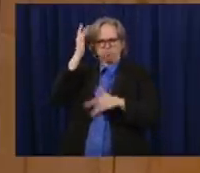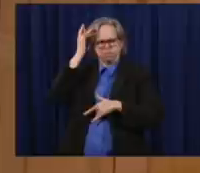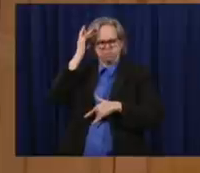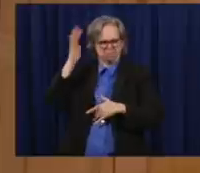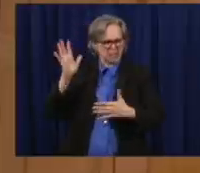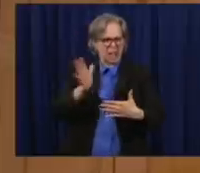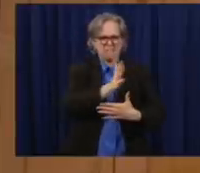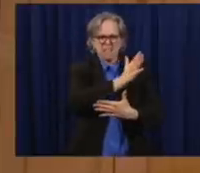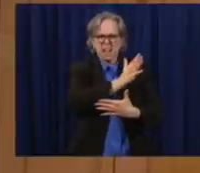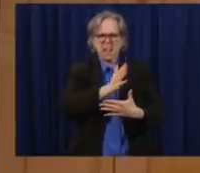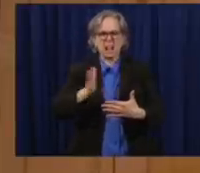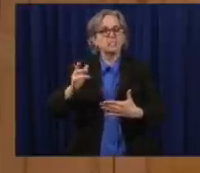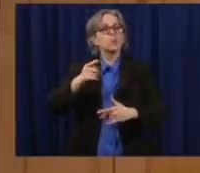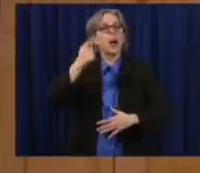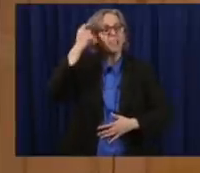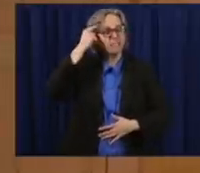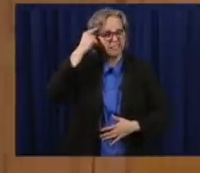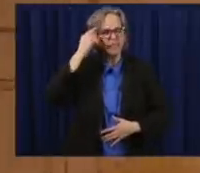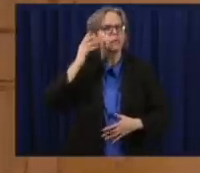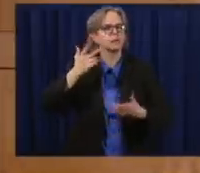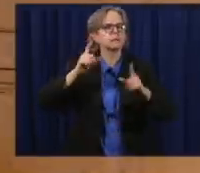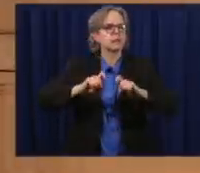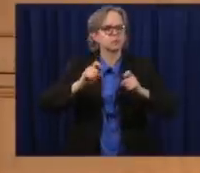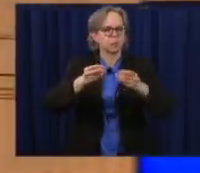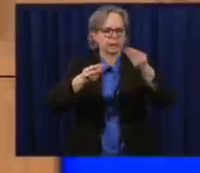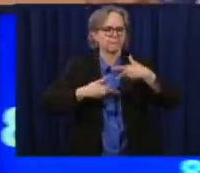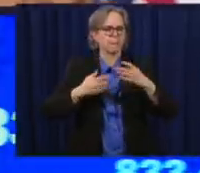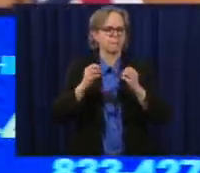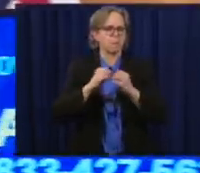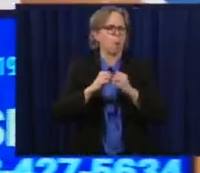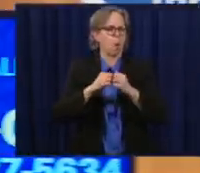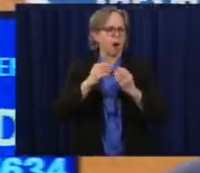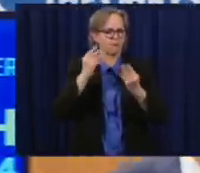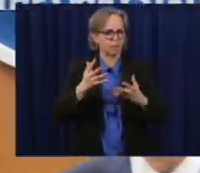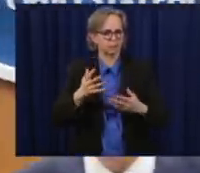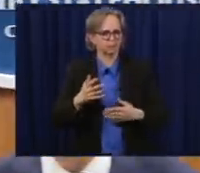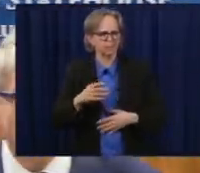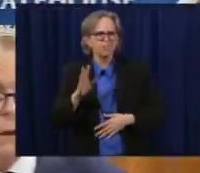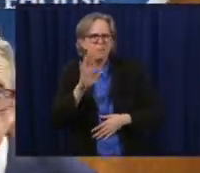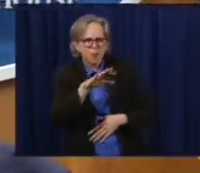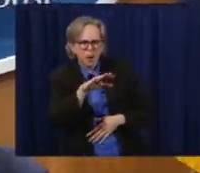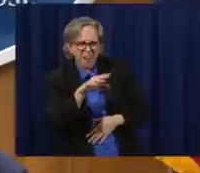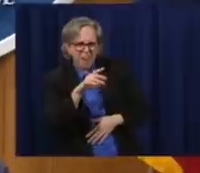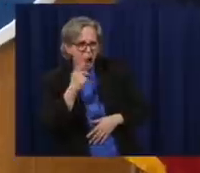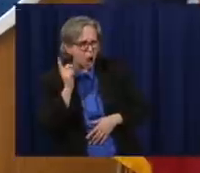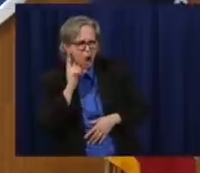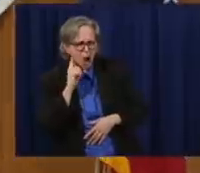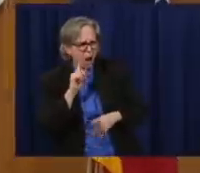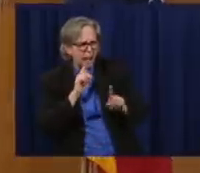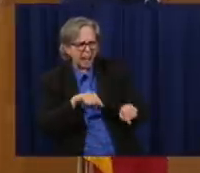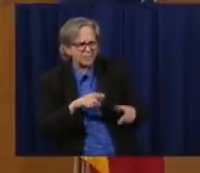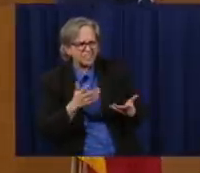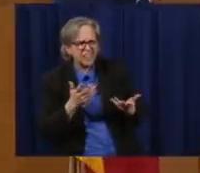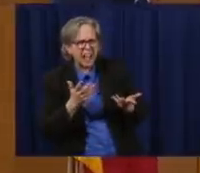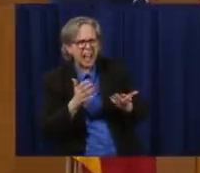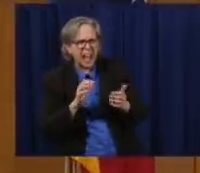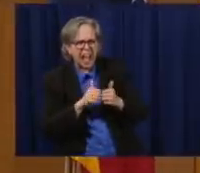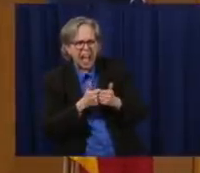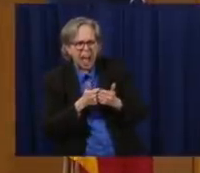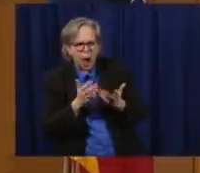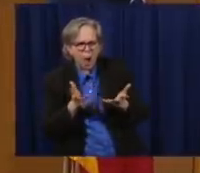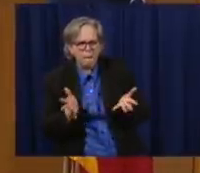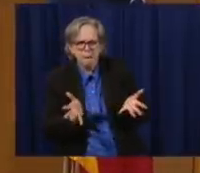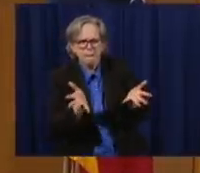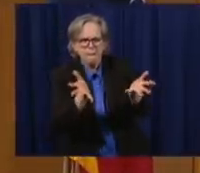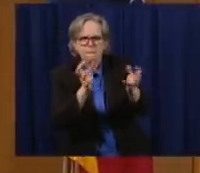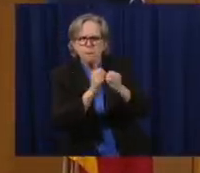that. Let me, I'm sorry, go ahead. I was just going to say, I haven't heard an answer to how we are going to ramp up testing capacity. Oh, ramp up, I'm